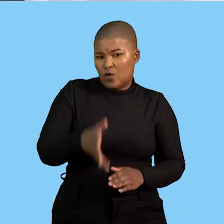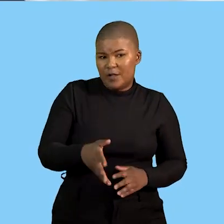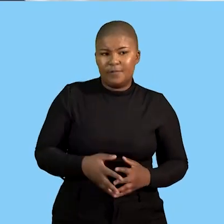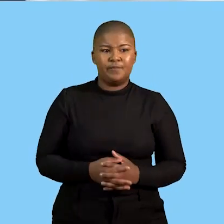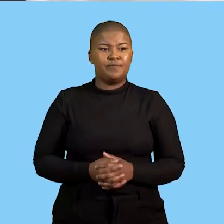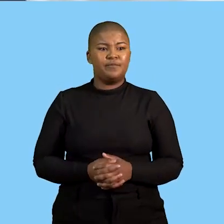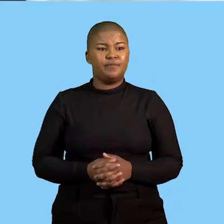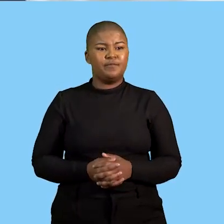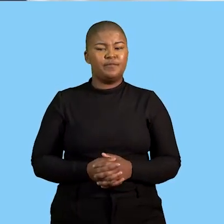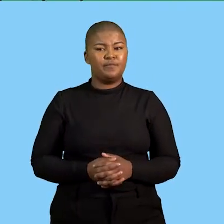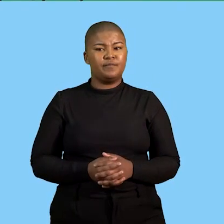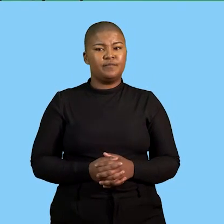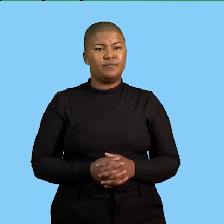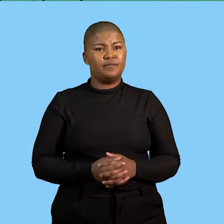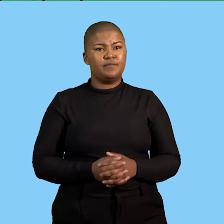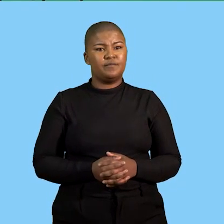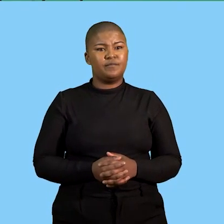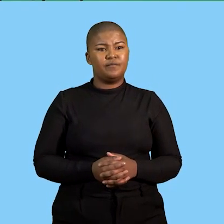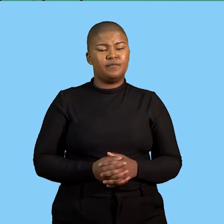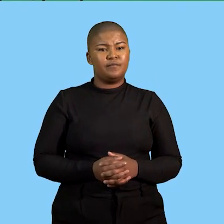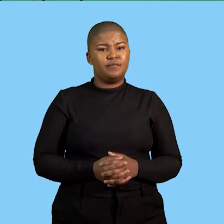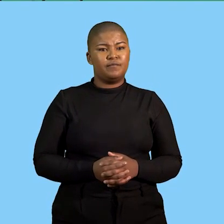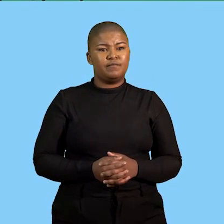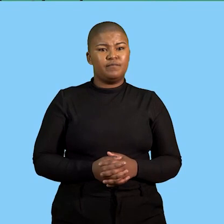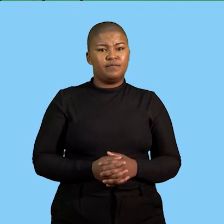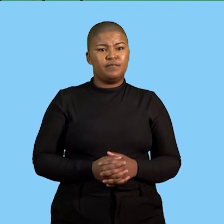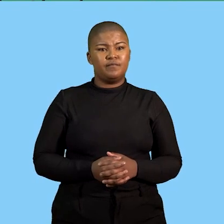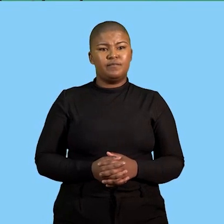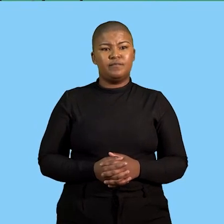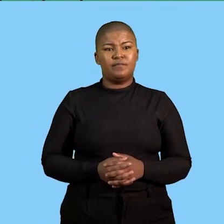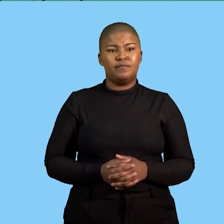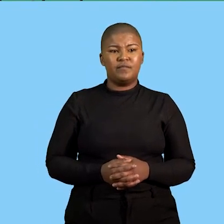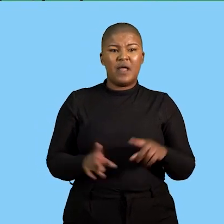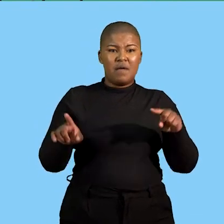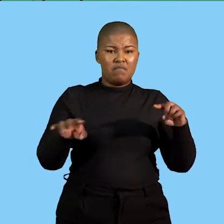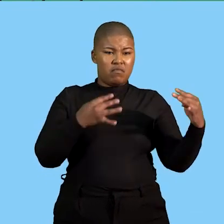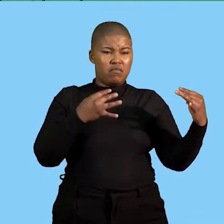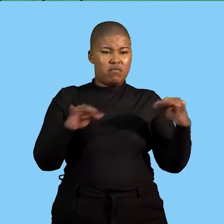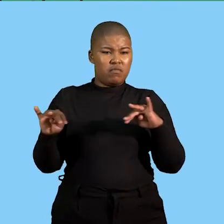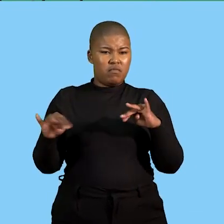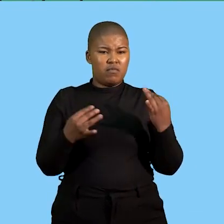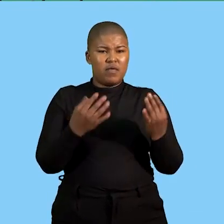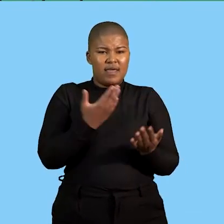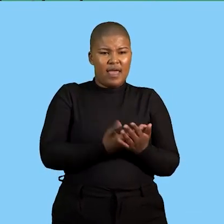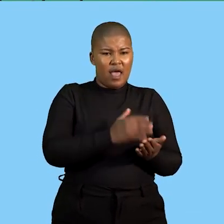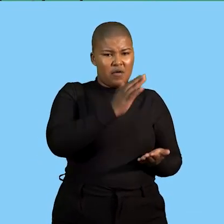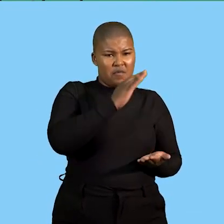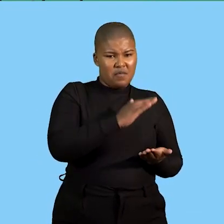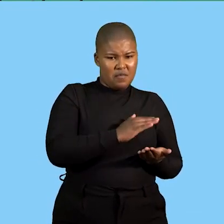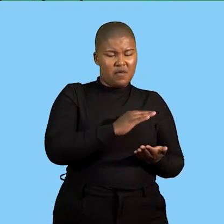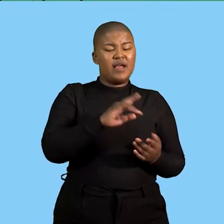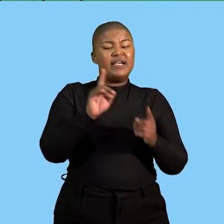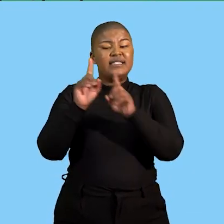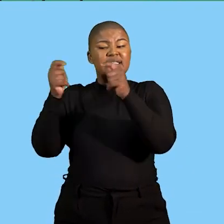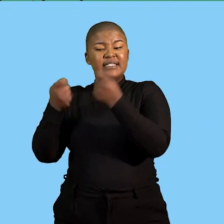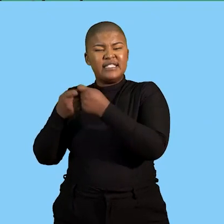team. Then, conflict may be minimized when team members perform different roles because they are performing